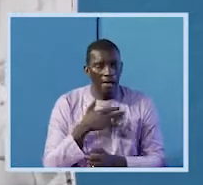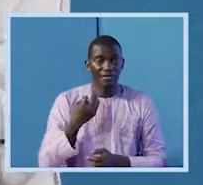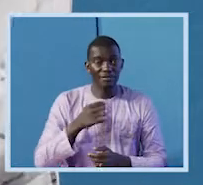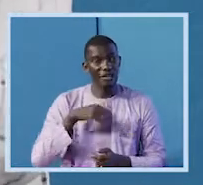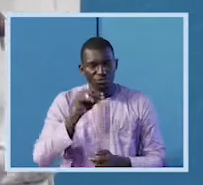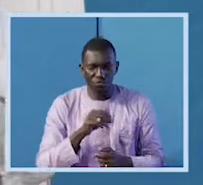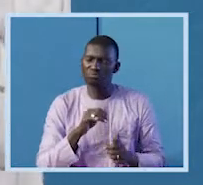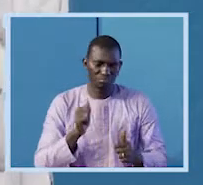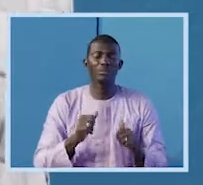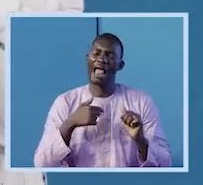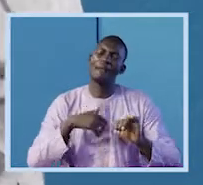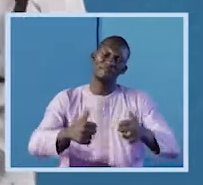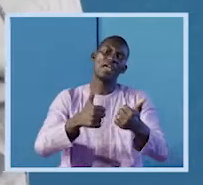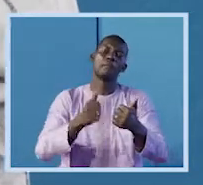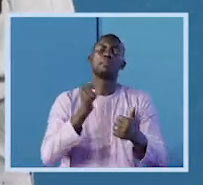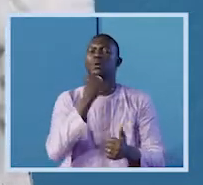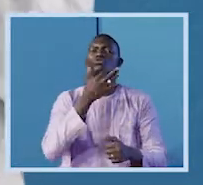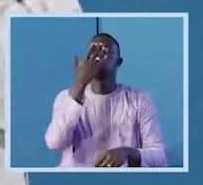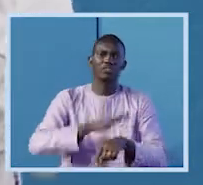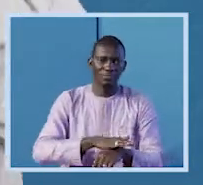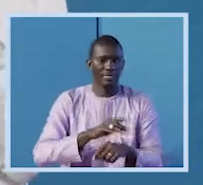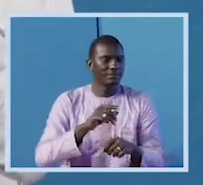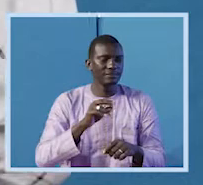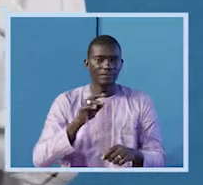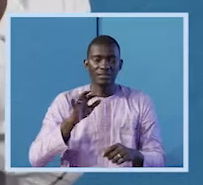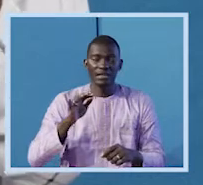into it, I'll be fine. Because sometimes there